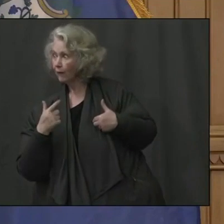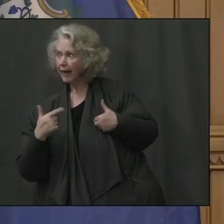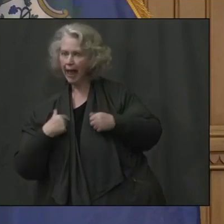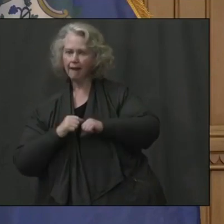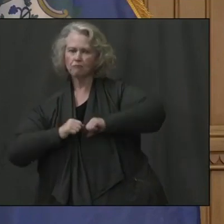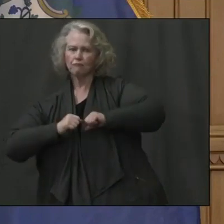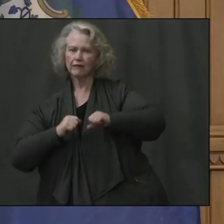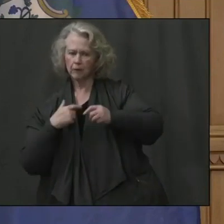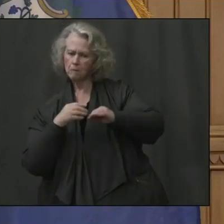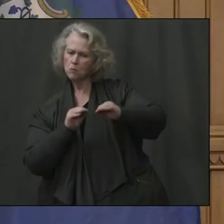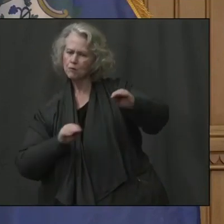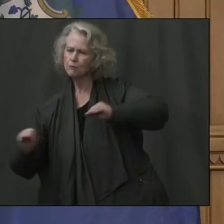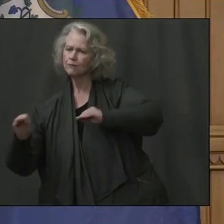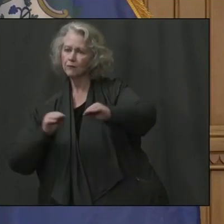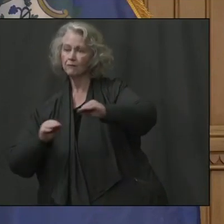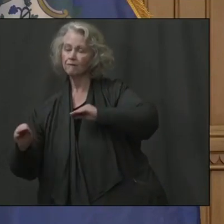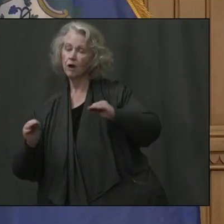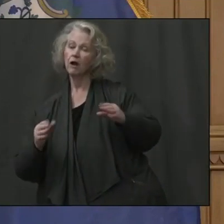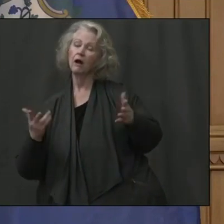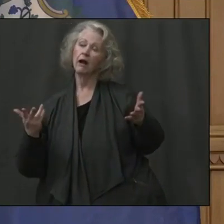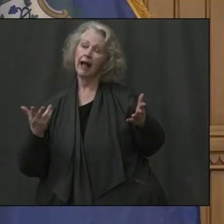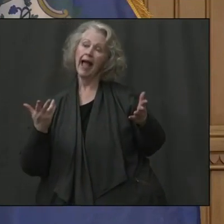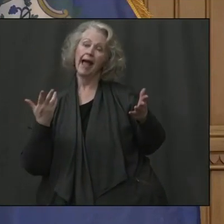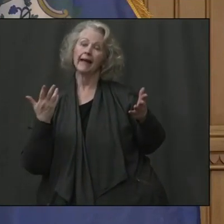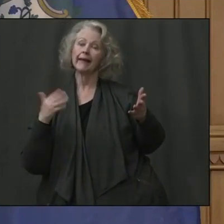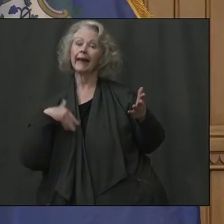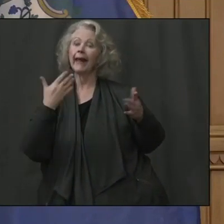And as I said the other day, it could be reversed in a month.